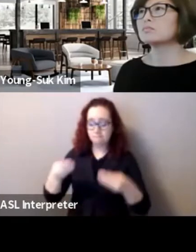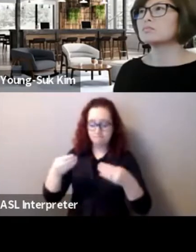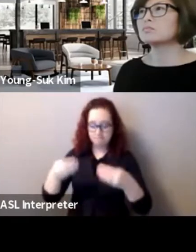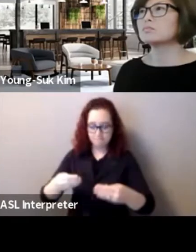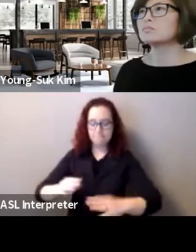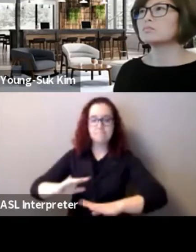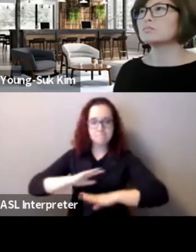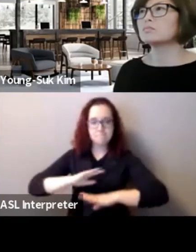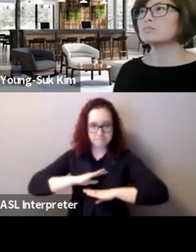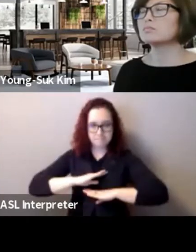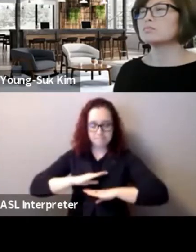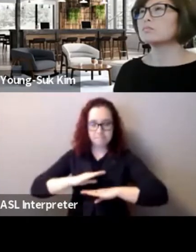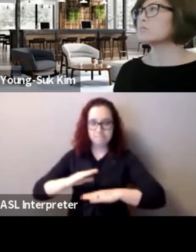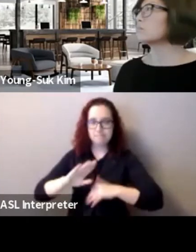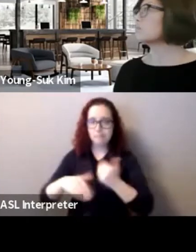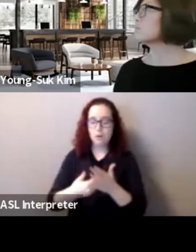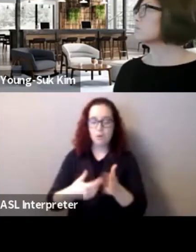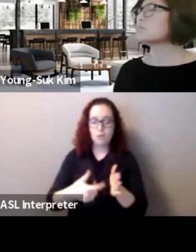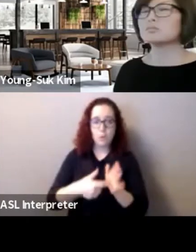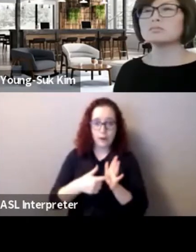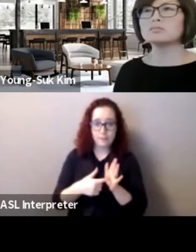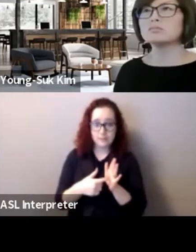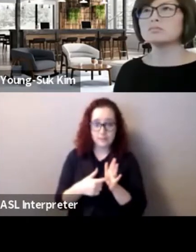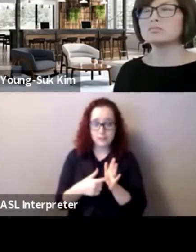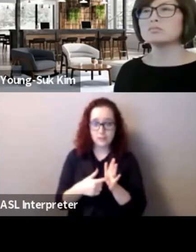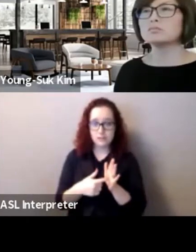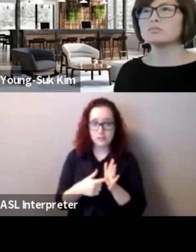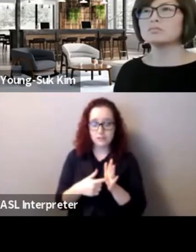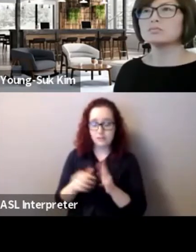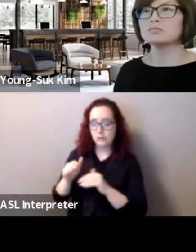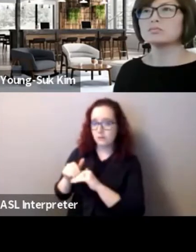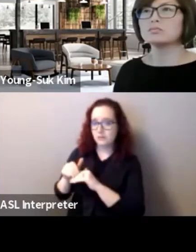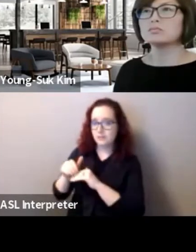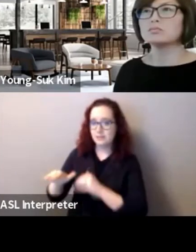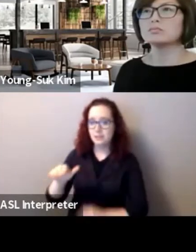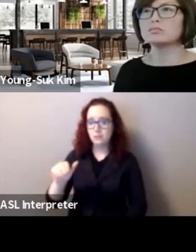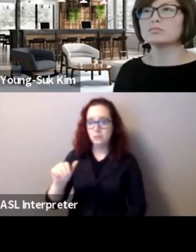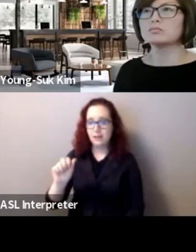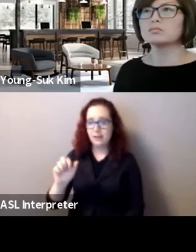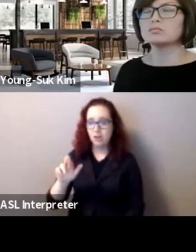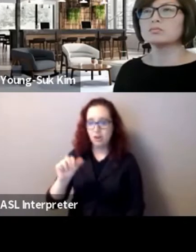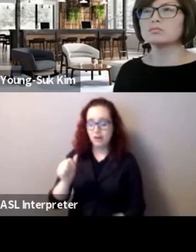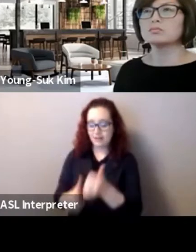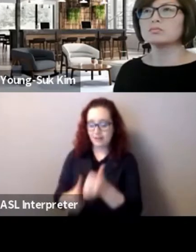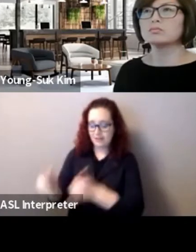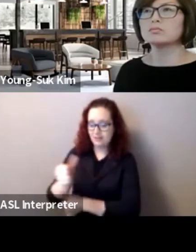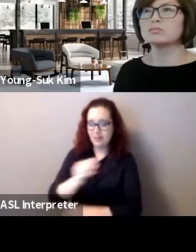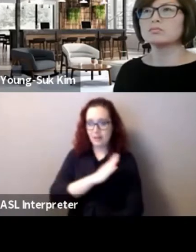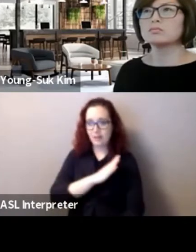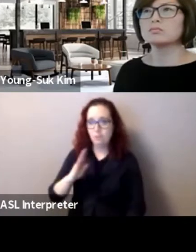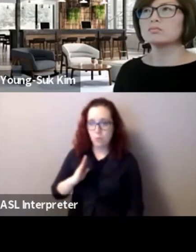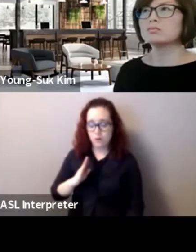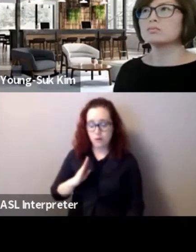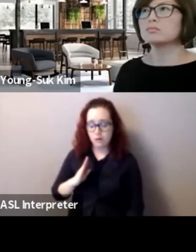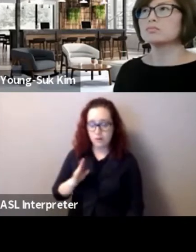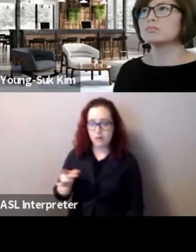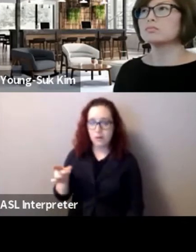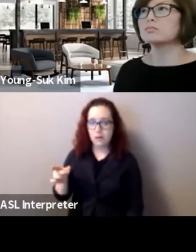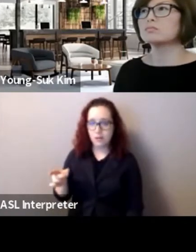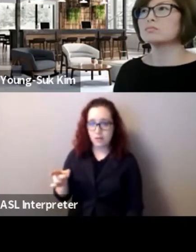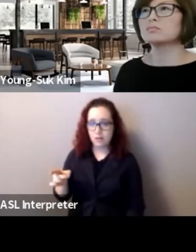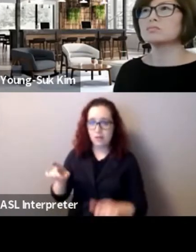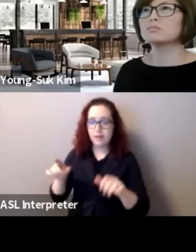all the criteria, that the requirements are correct, it gets forwarded on to the AERA Executive Board, which has the authority to